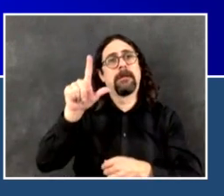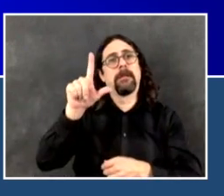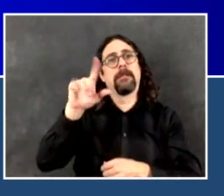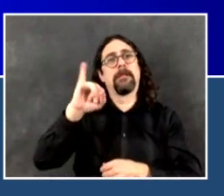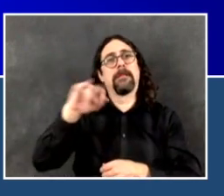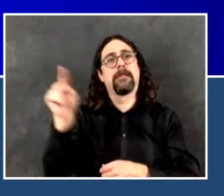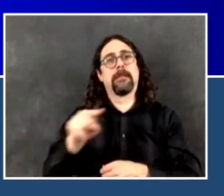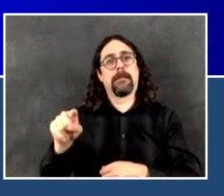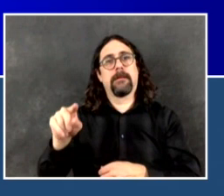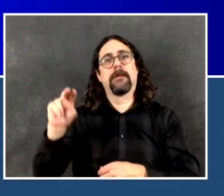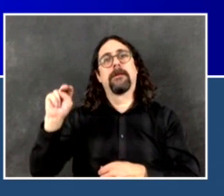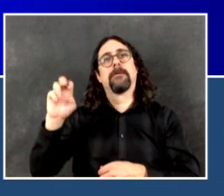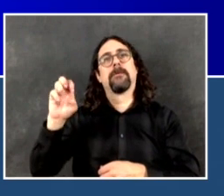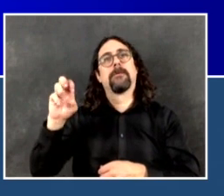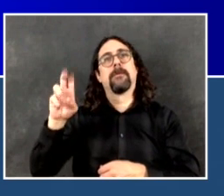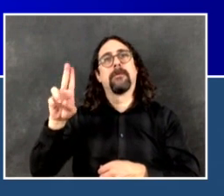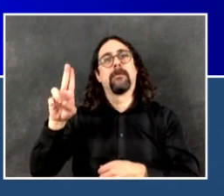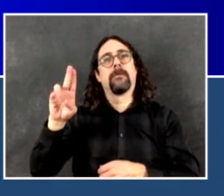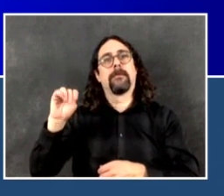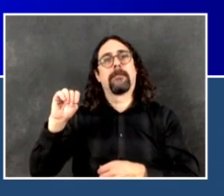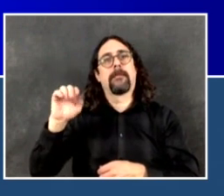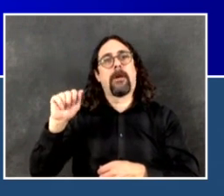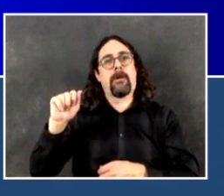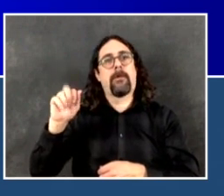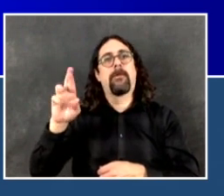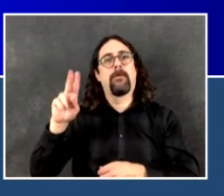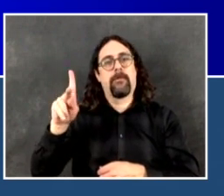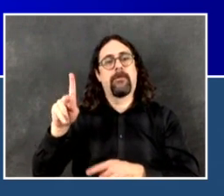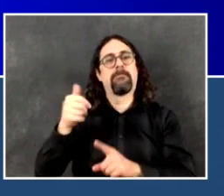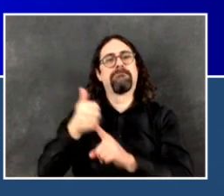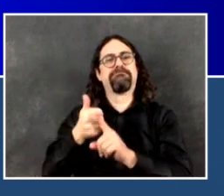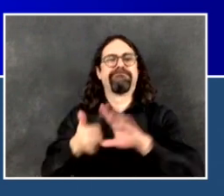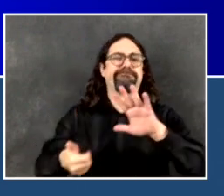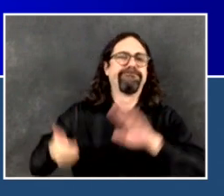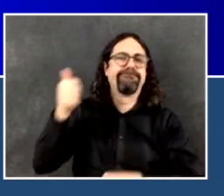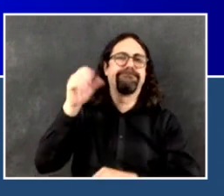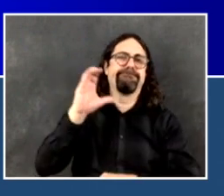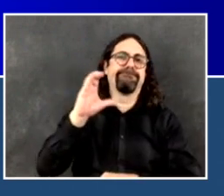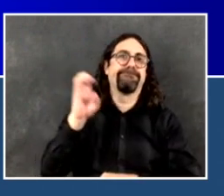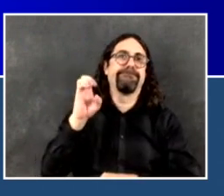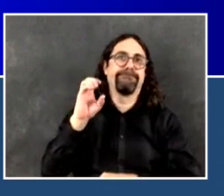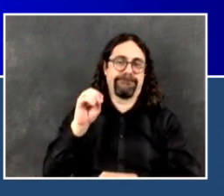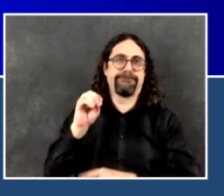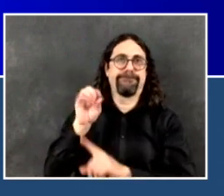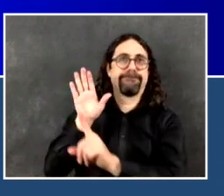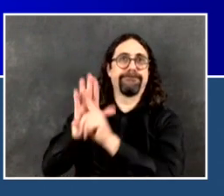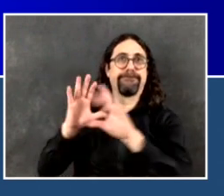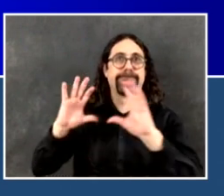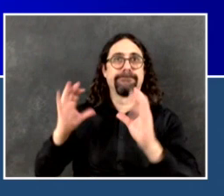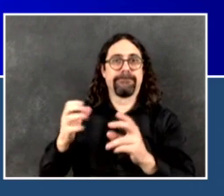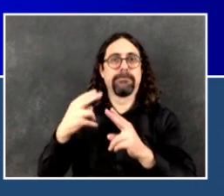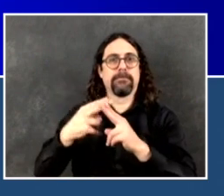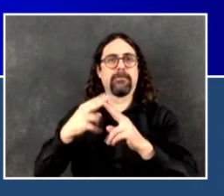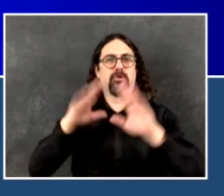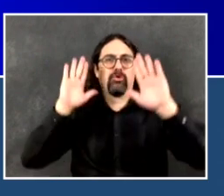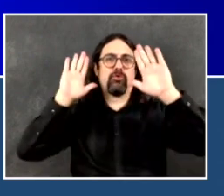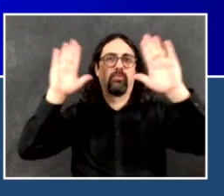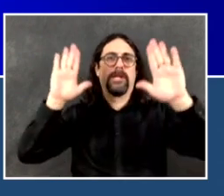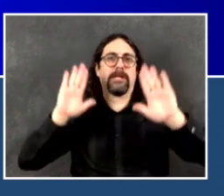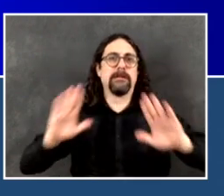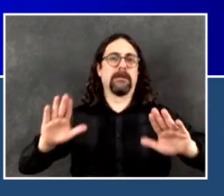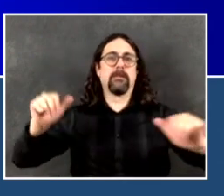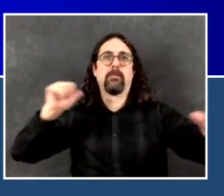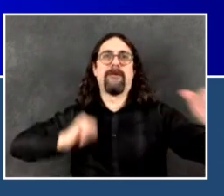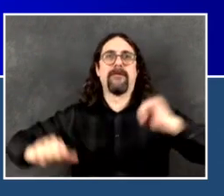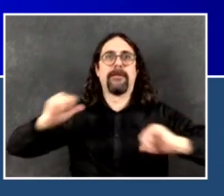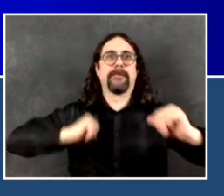started a small business that turned into a much larger business, now employs so many people all over this